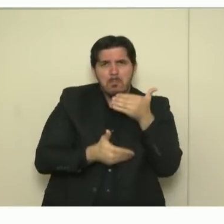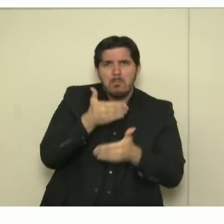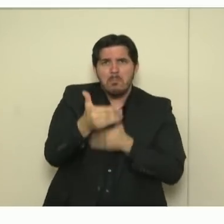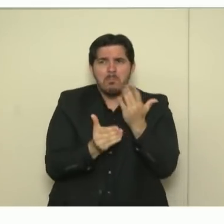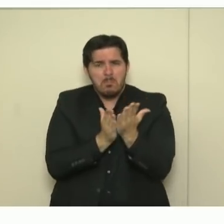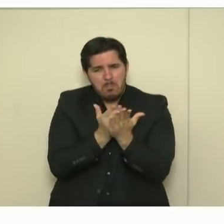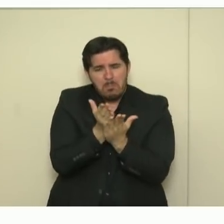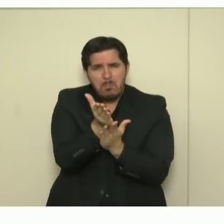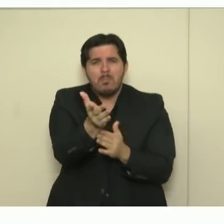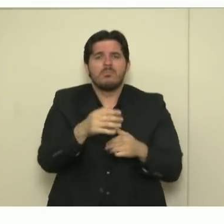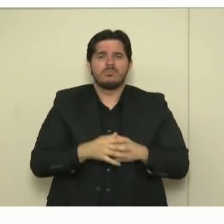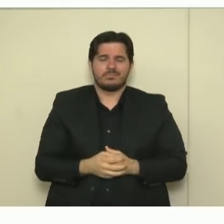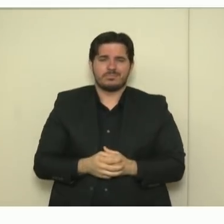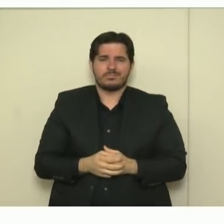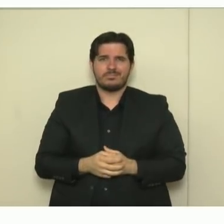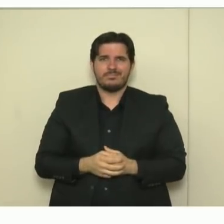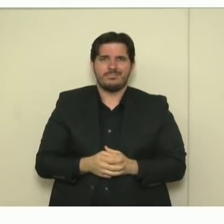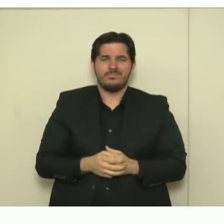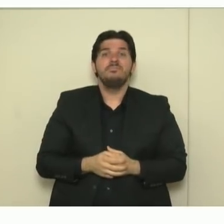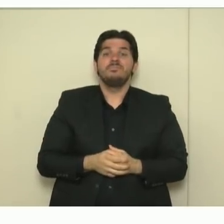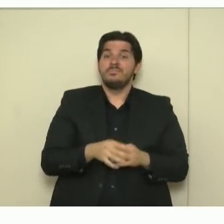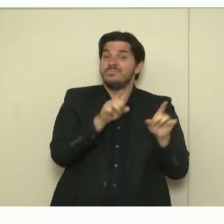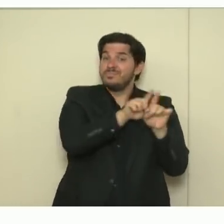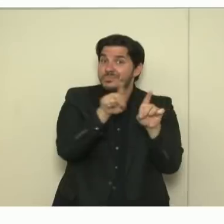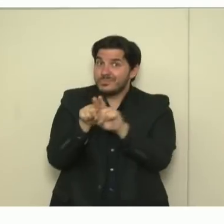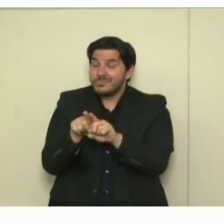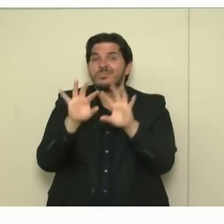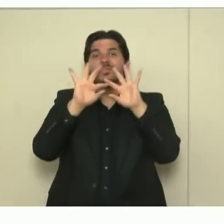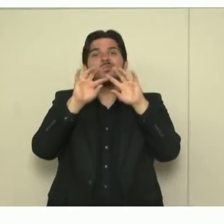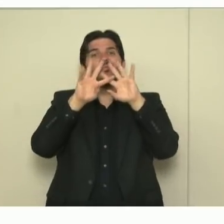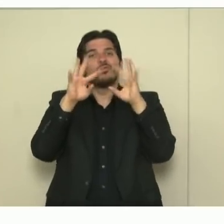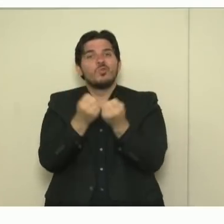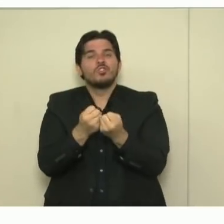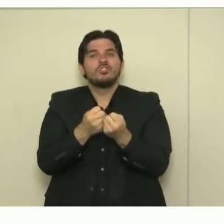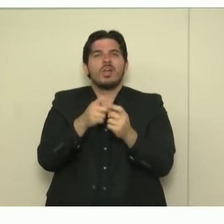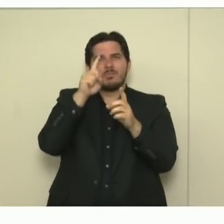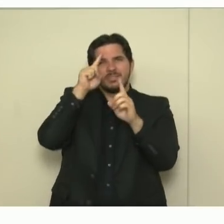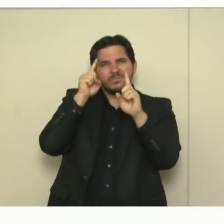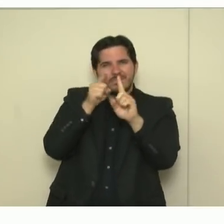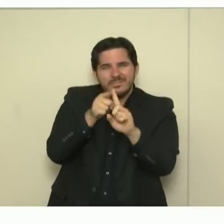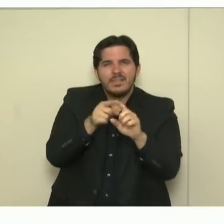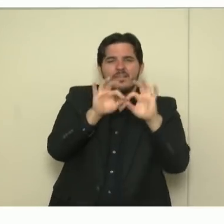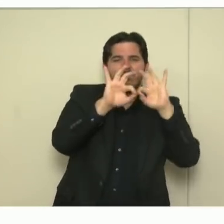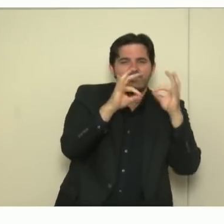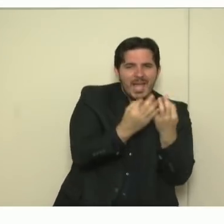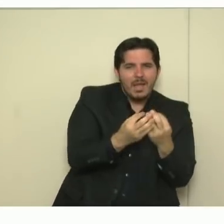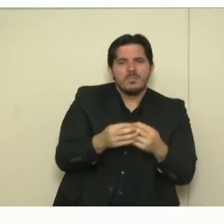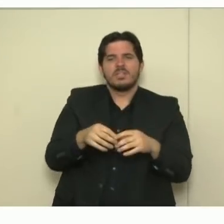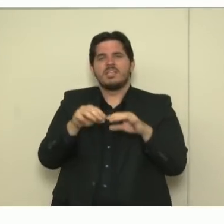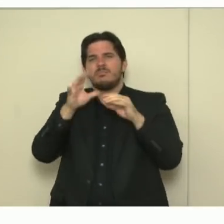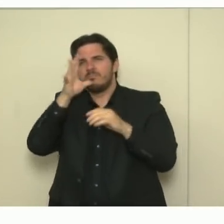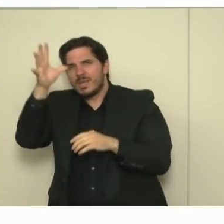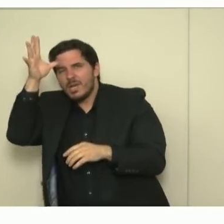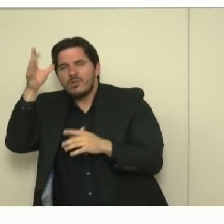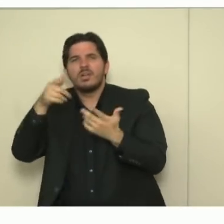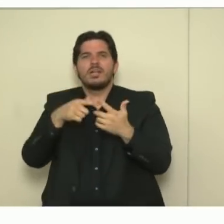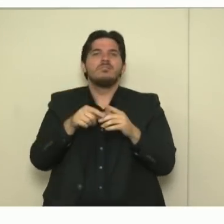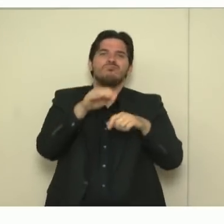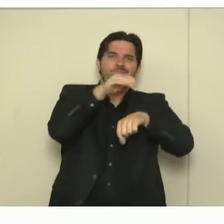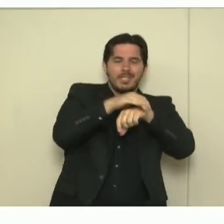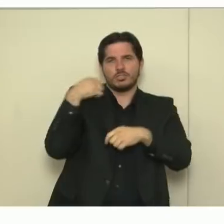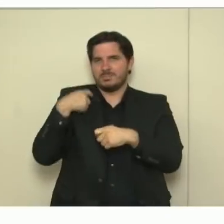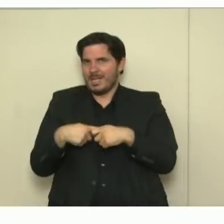and parent workshops. Our family and parent workshops will be kicking off soon. They'll be in both English and Spanish, and they're going to focus